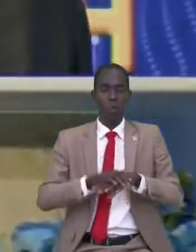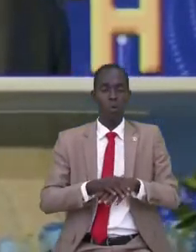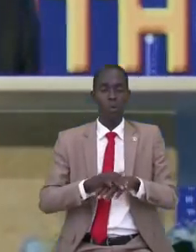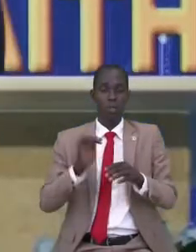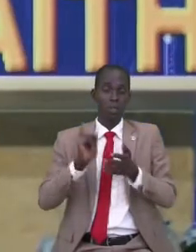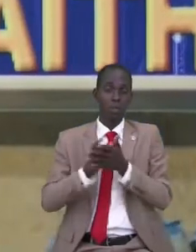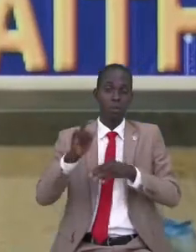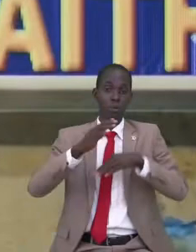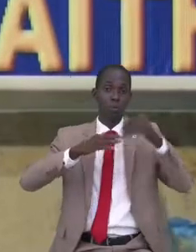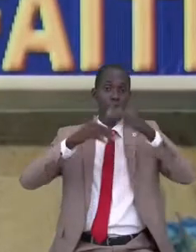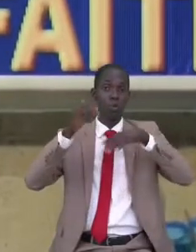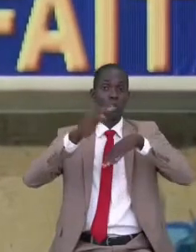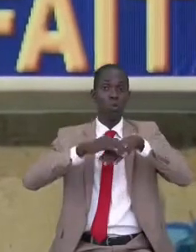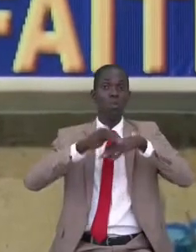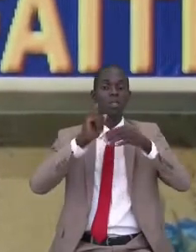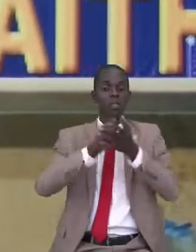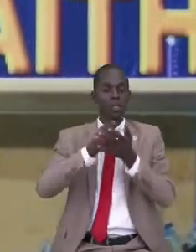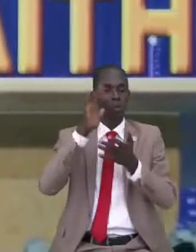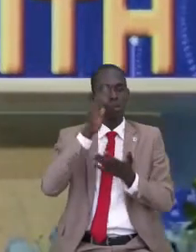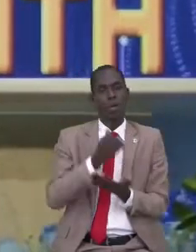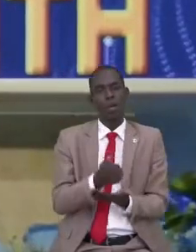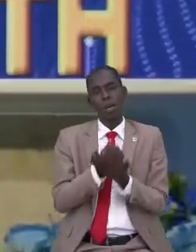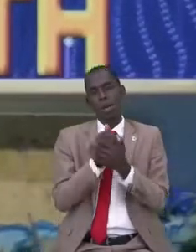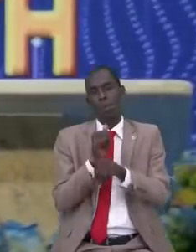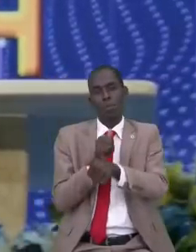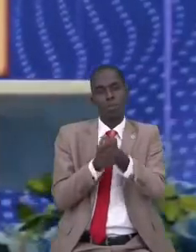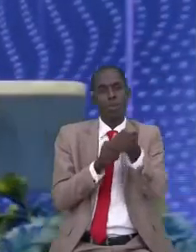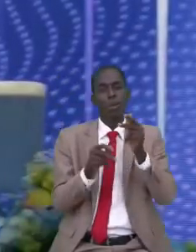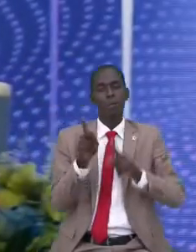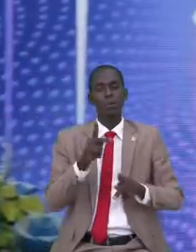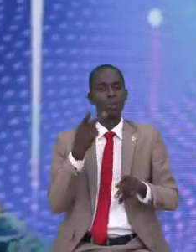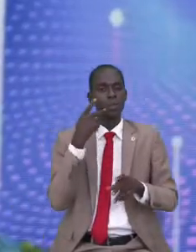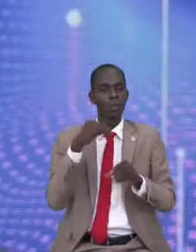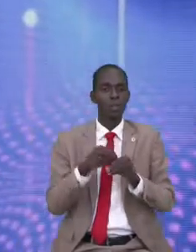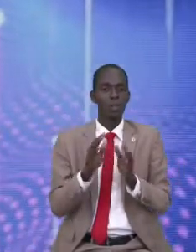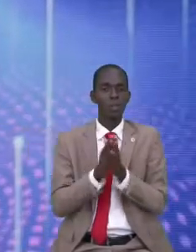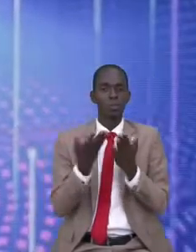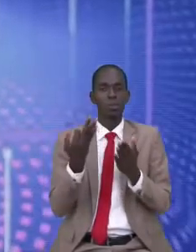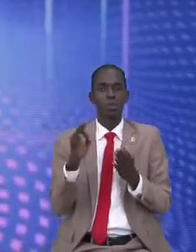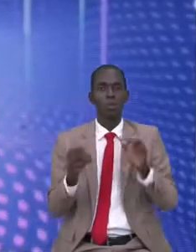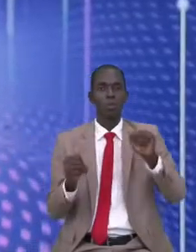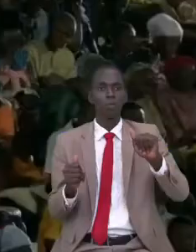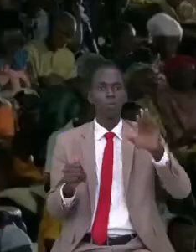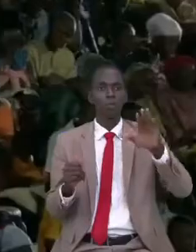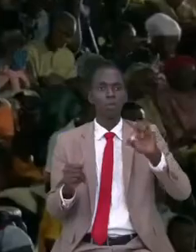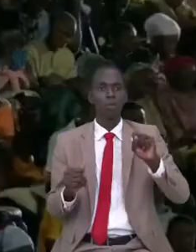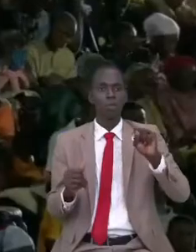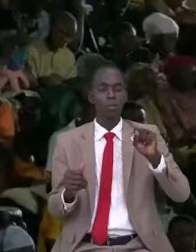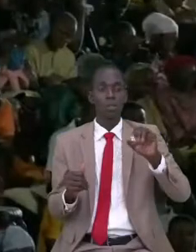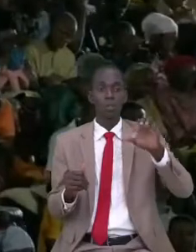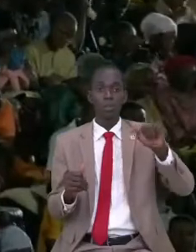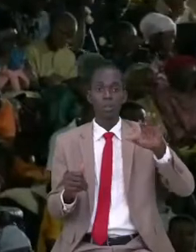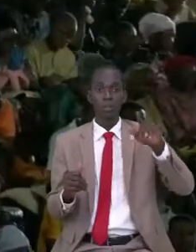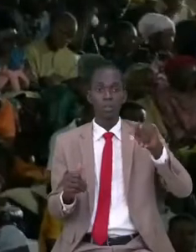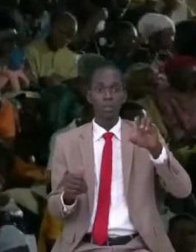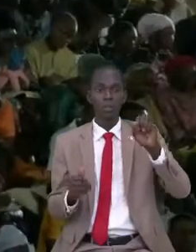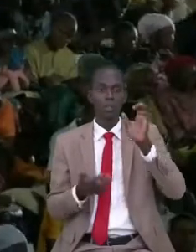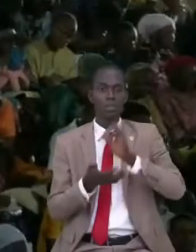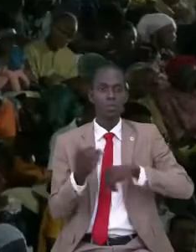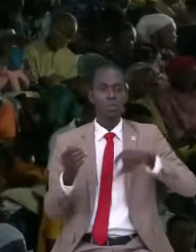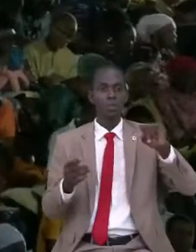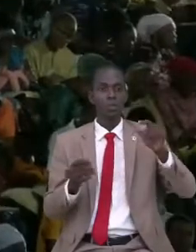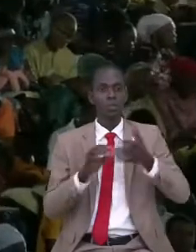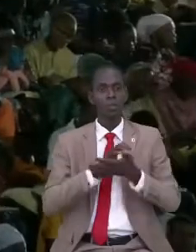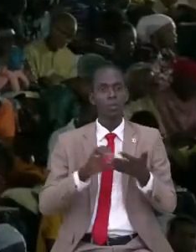help other people. And in Acts chapter 20 verse 32, it says, now